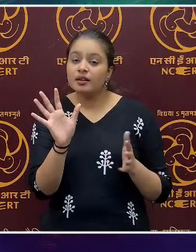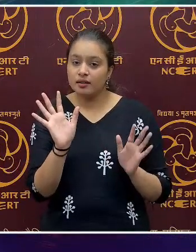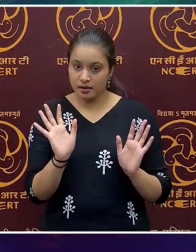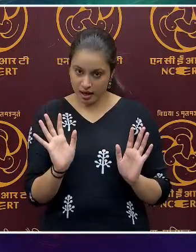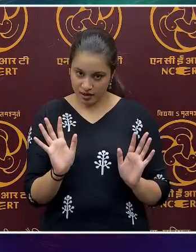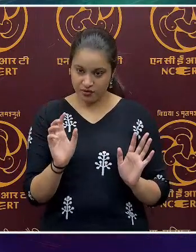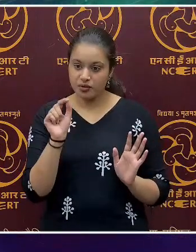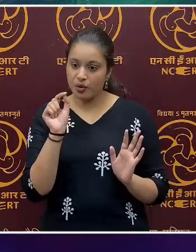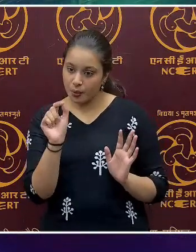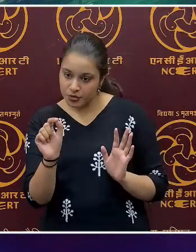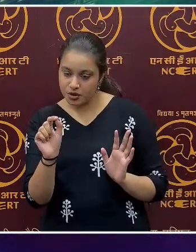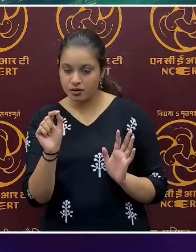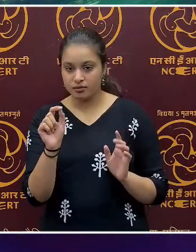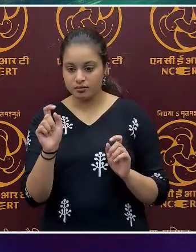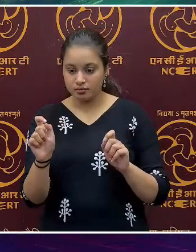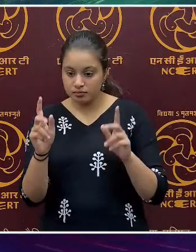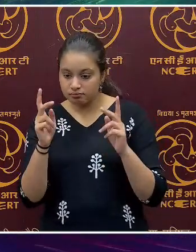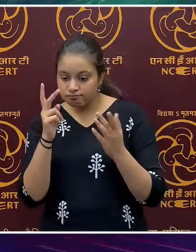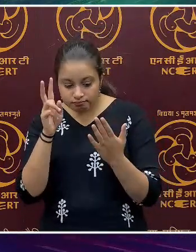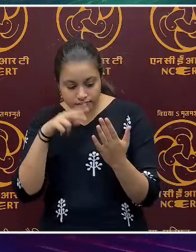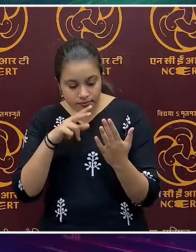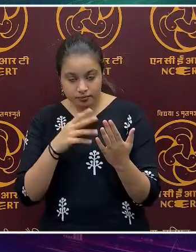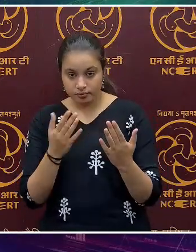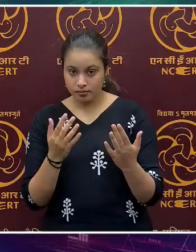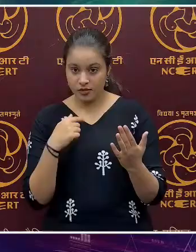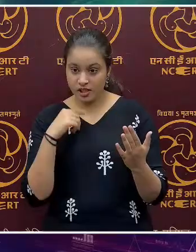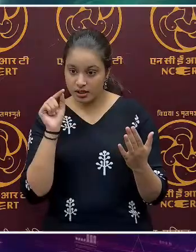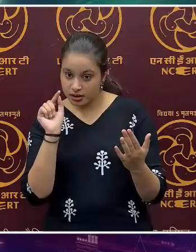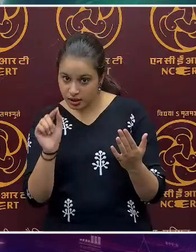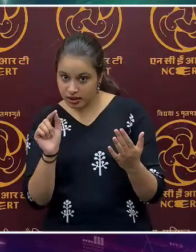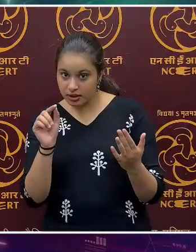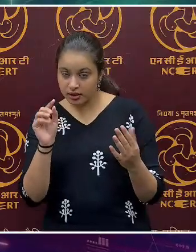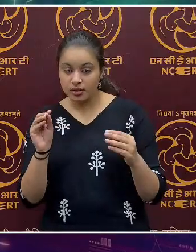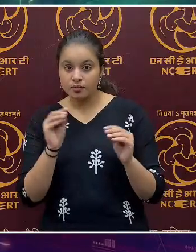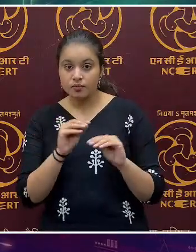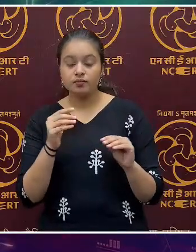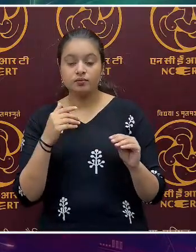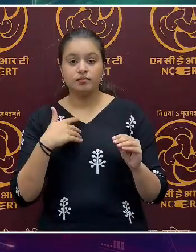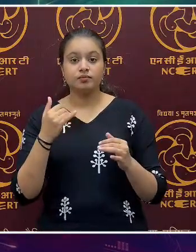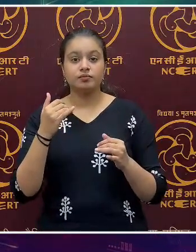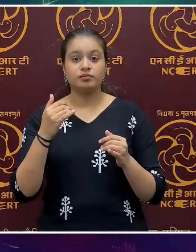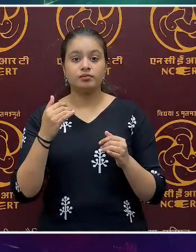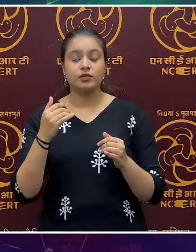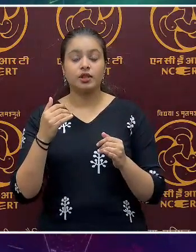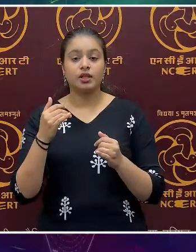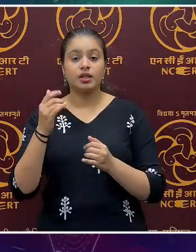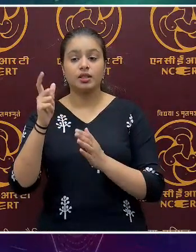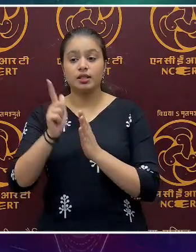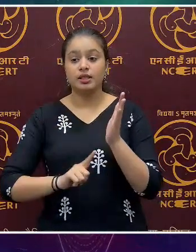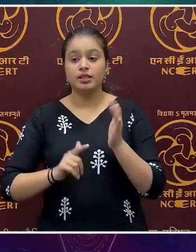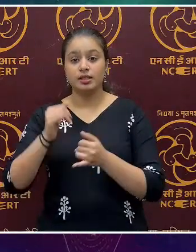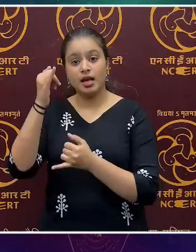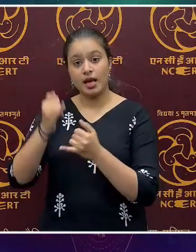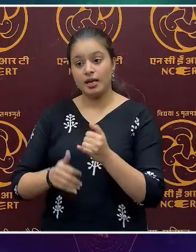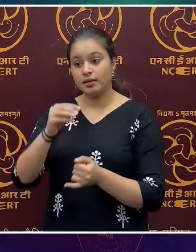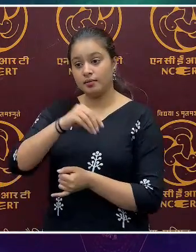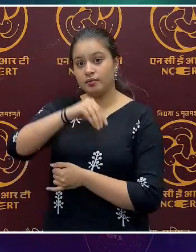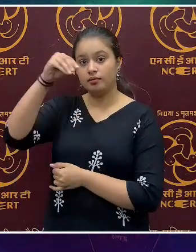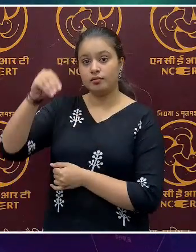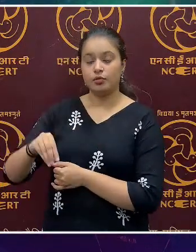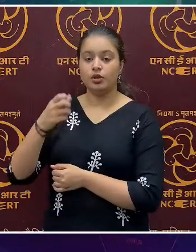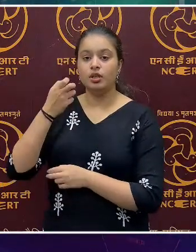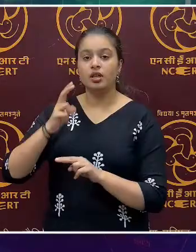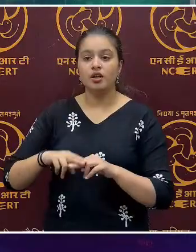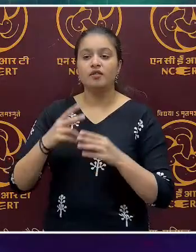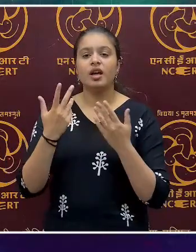hint also. Okay. If he will click on this hint button, like it moves towards the end of the list. It means if any